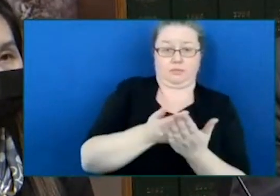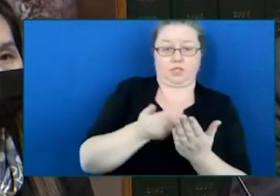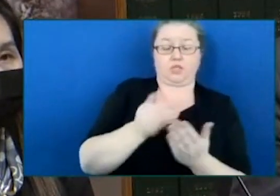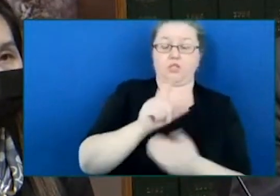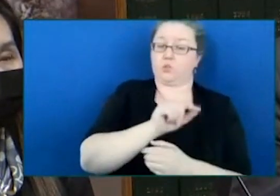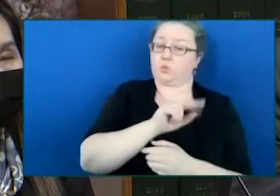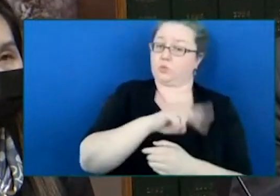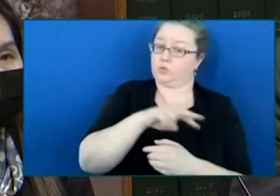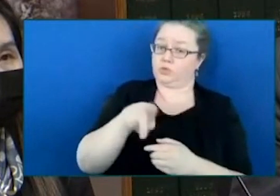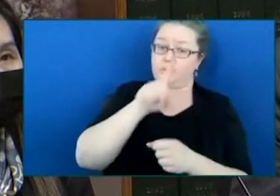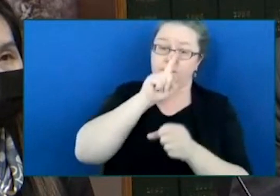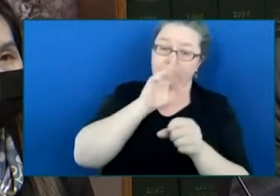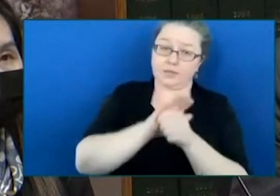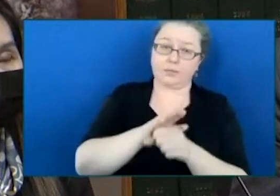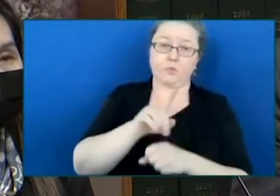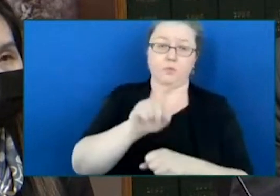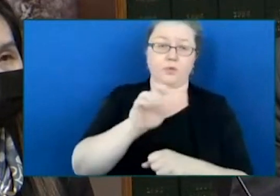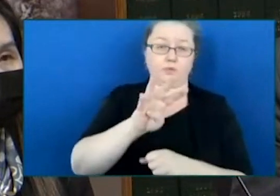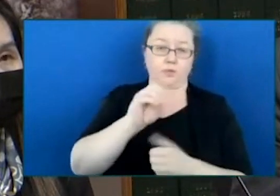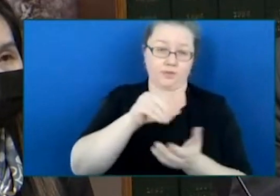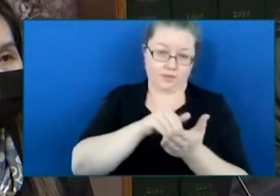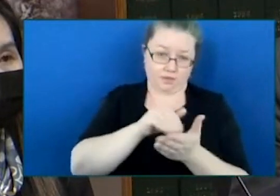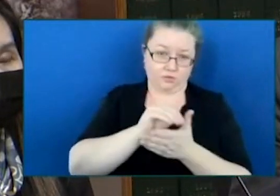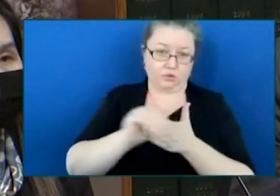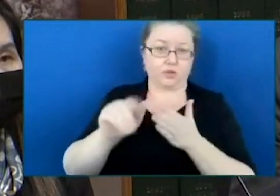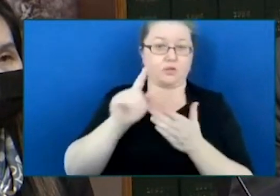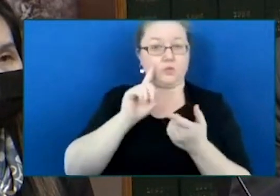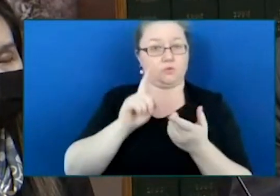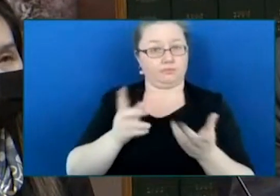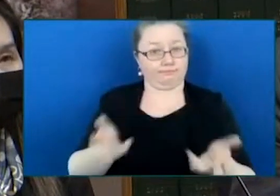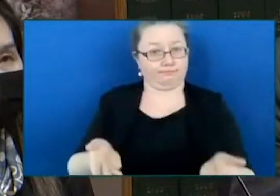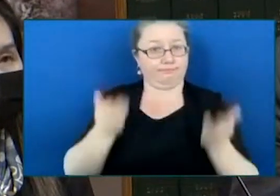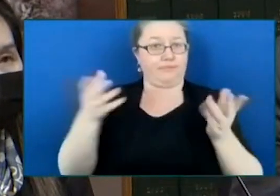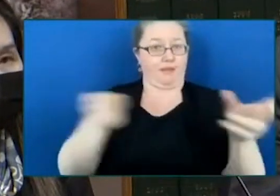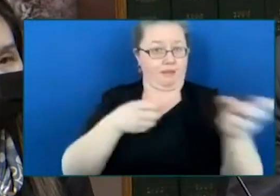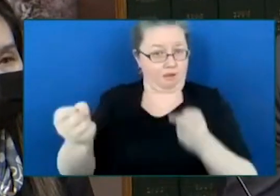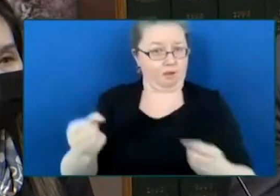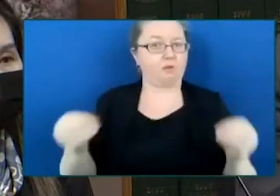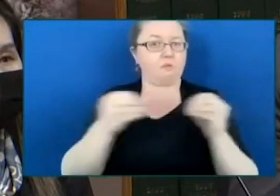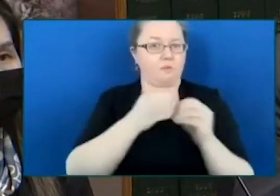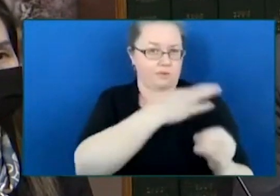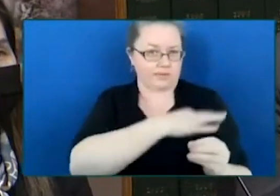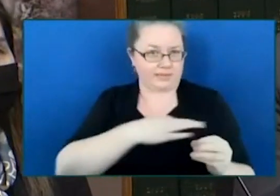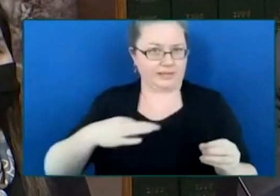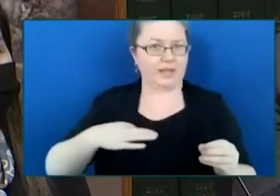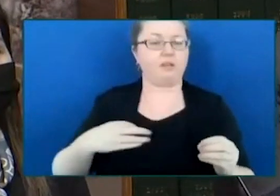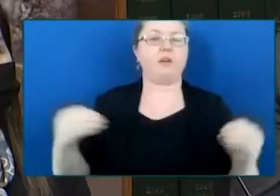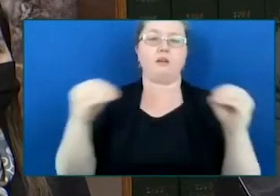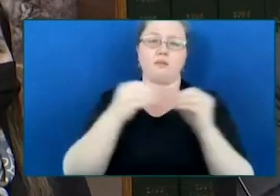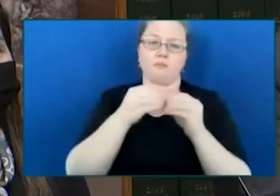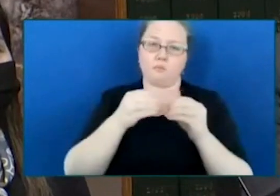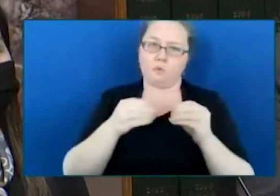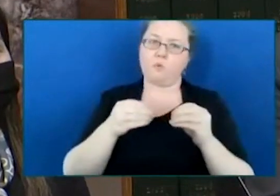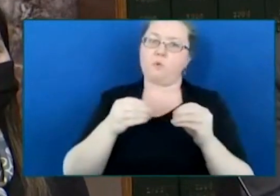million over 3 years to increase staff at both agencies and move toward a more proactive approach.